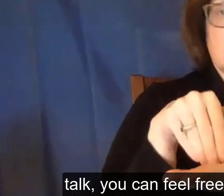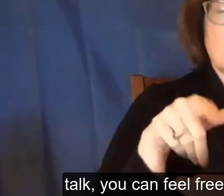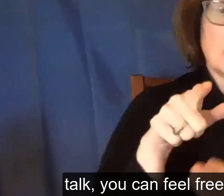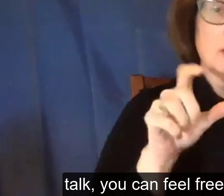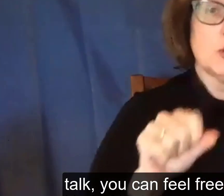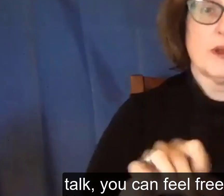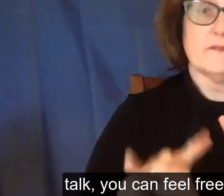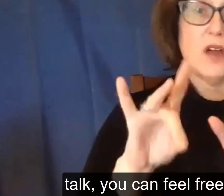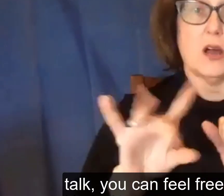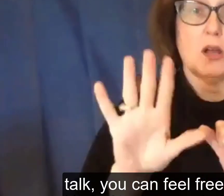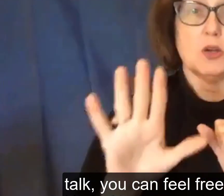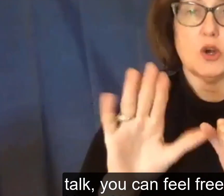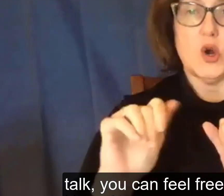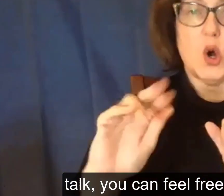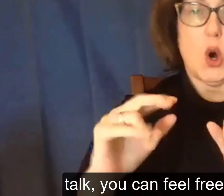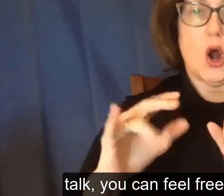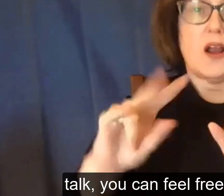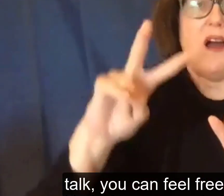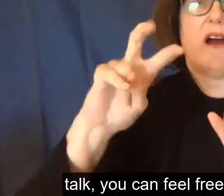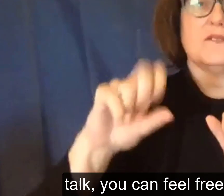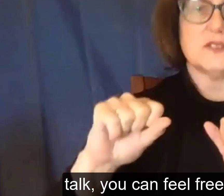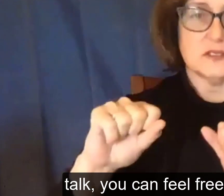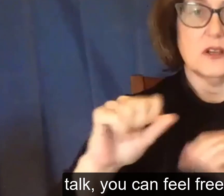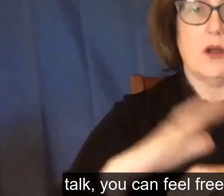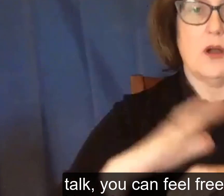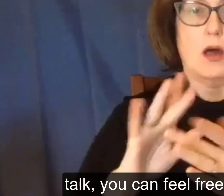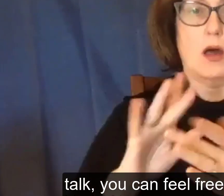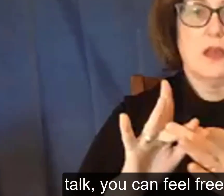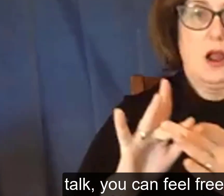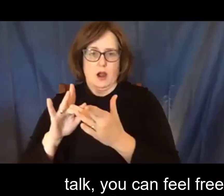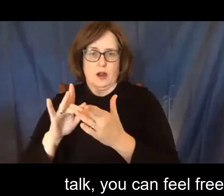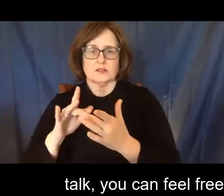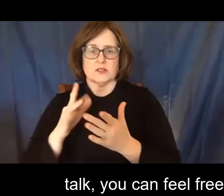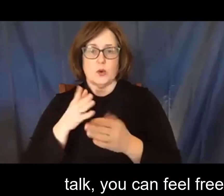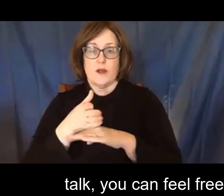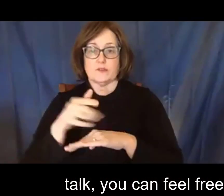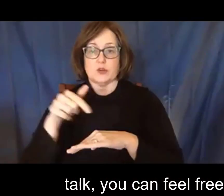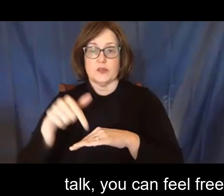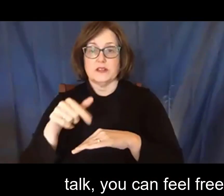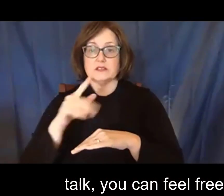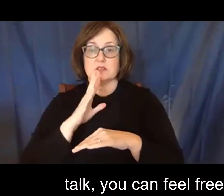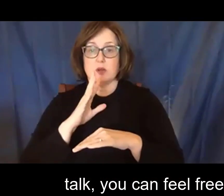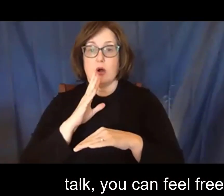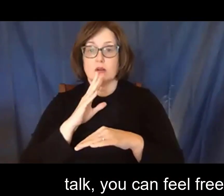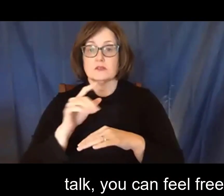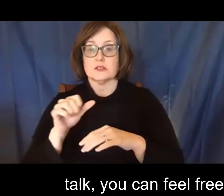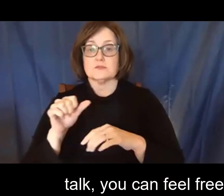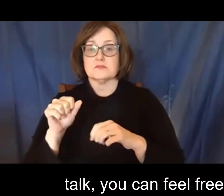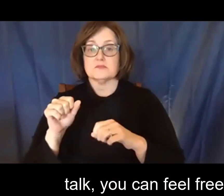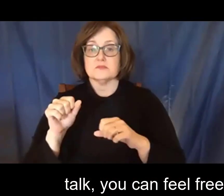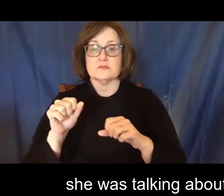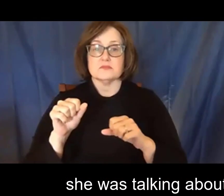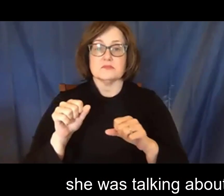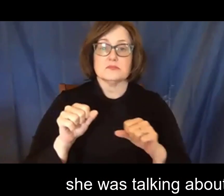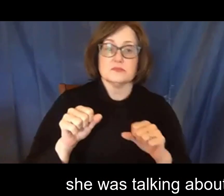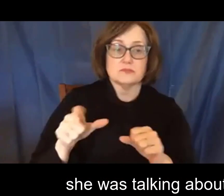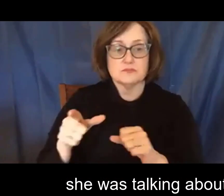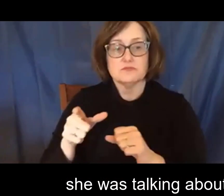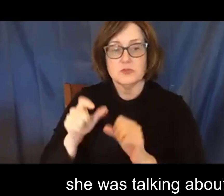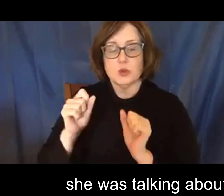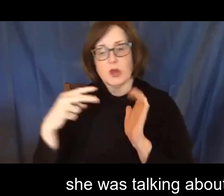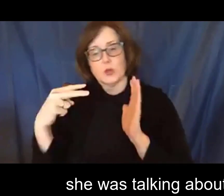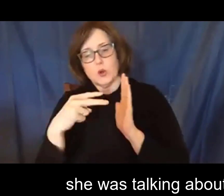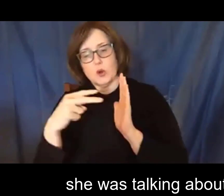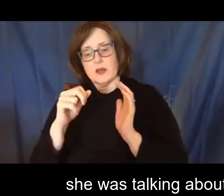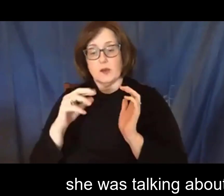this talk, you can feel free to go over there and just kind of look through that archive to see some of the things that she was